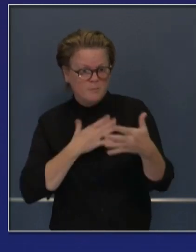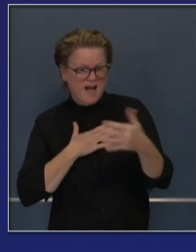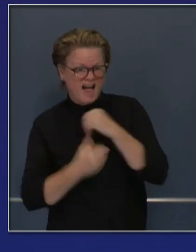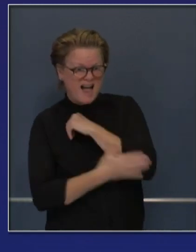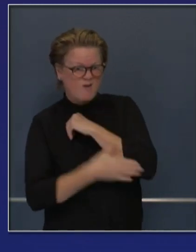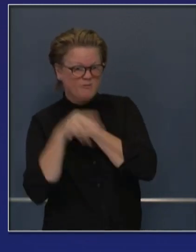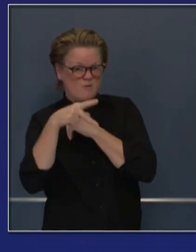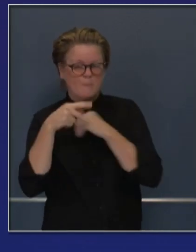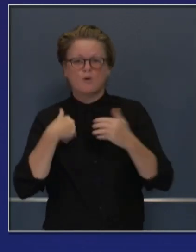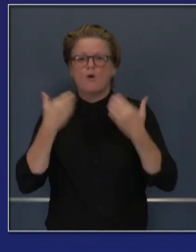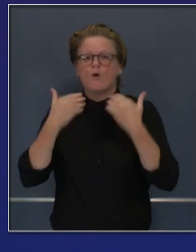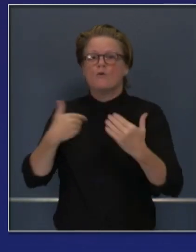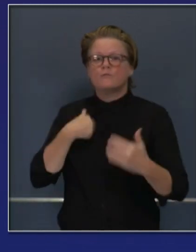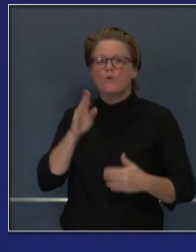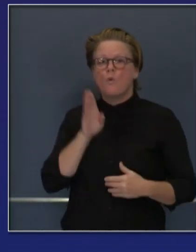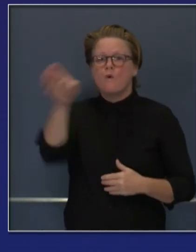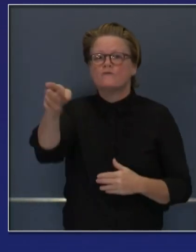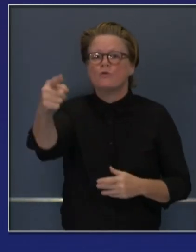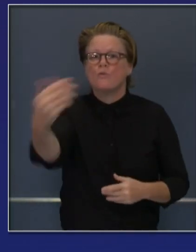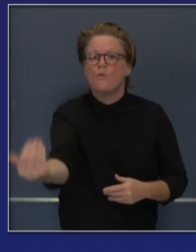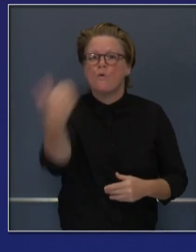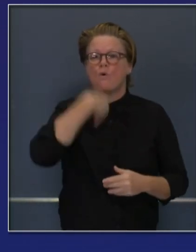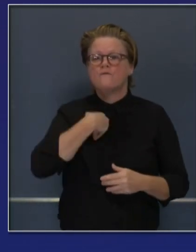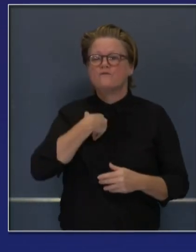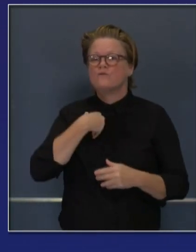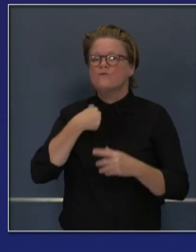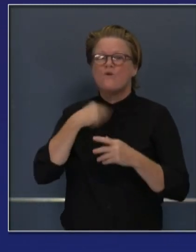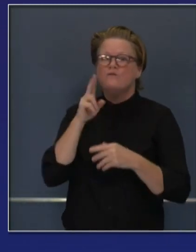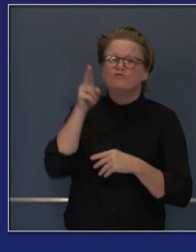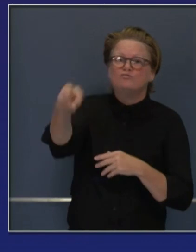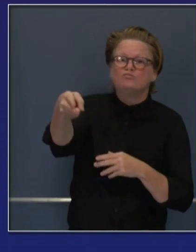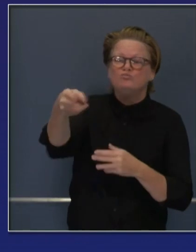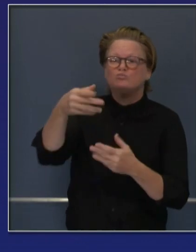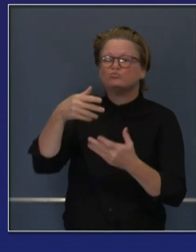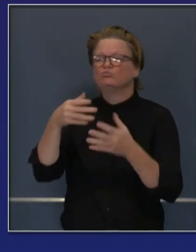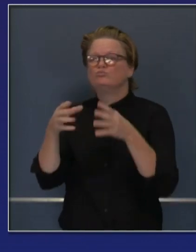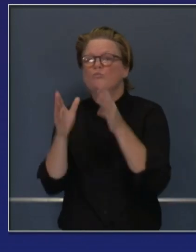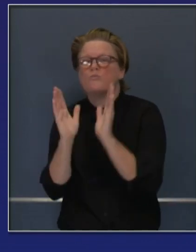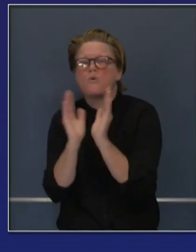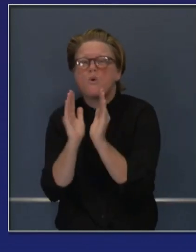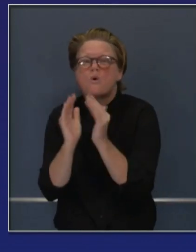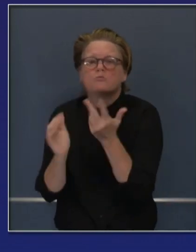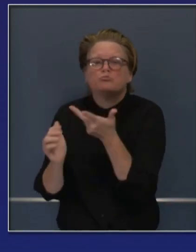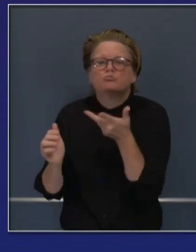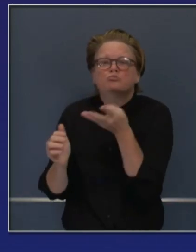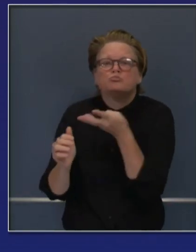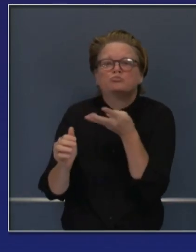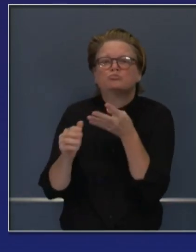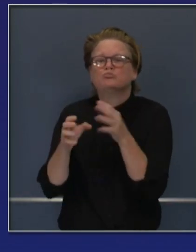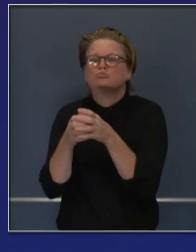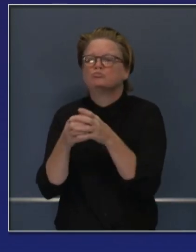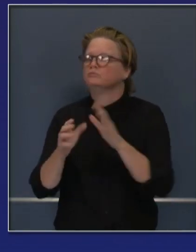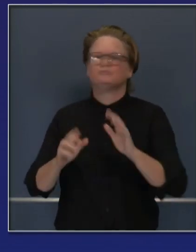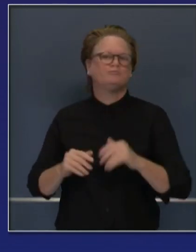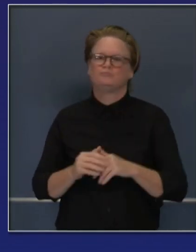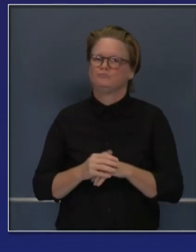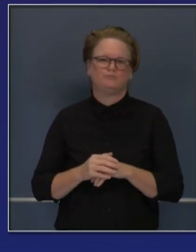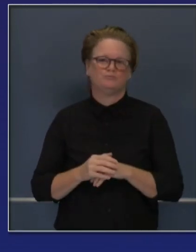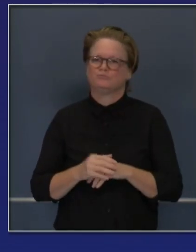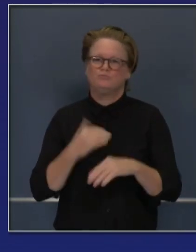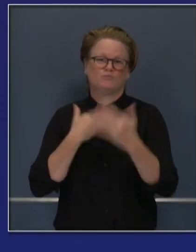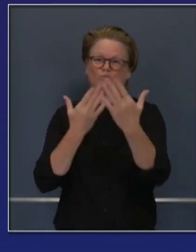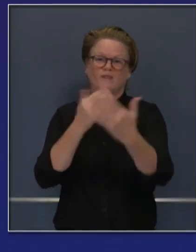This is the type of gathering that is highest risk. We know in those purple and red counties, transmission is quite high.